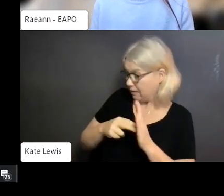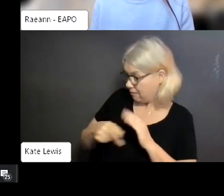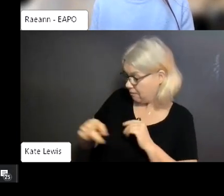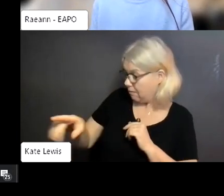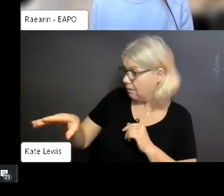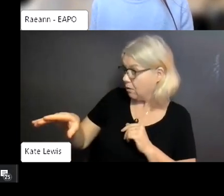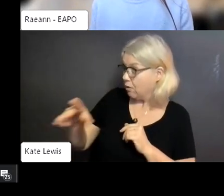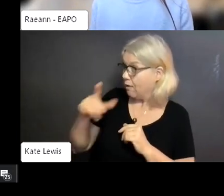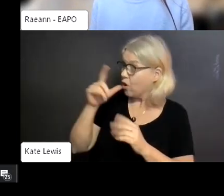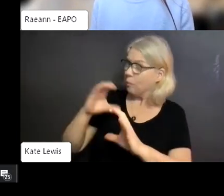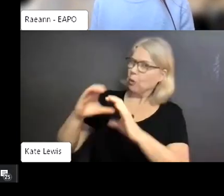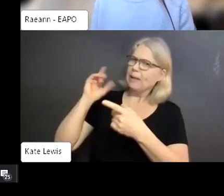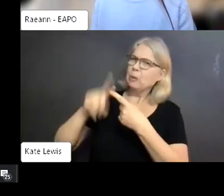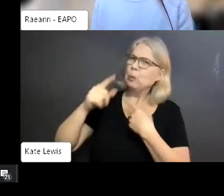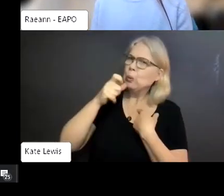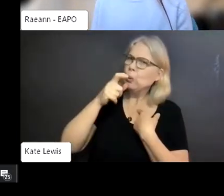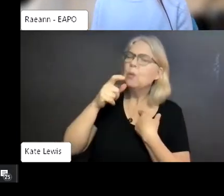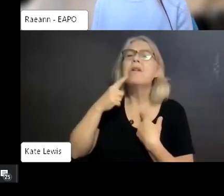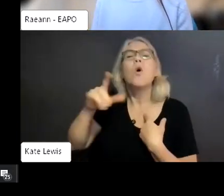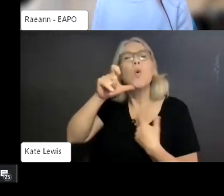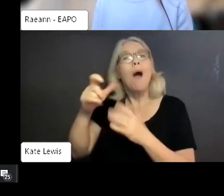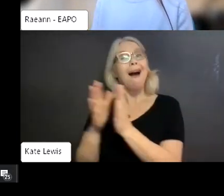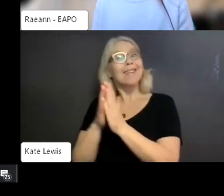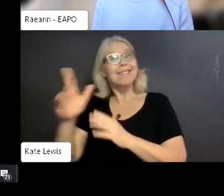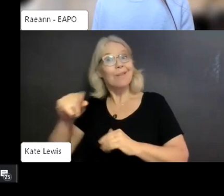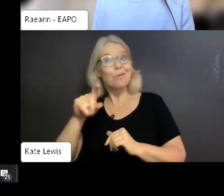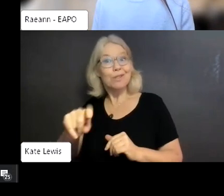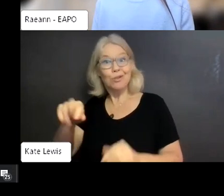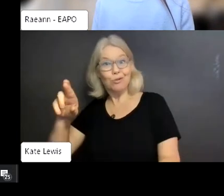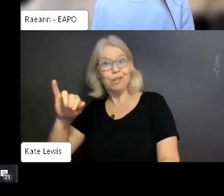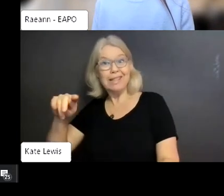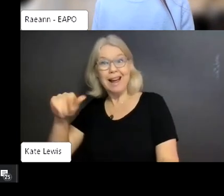or maybe we can ask Rita to maybe clarify that for us.